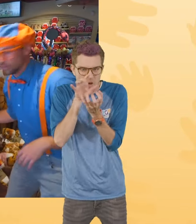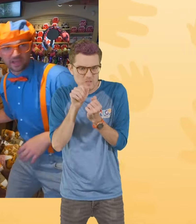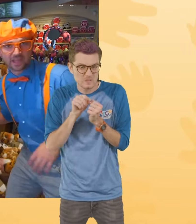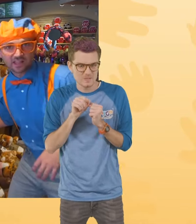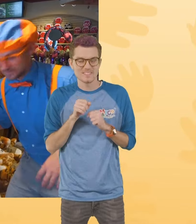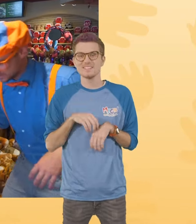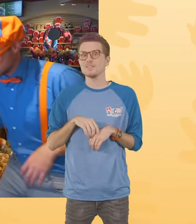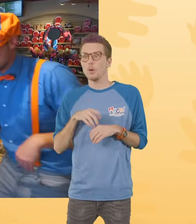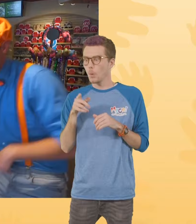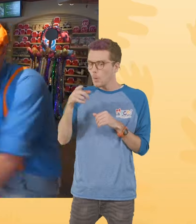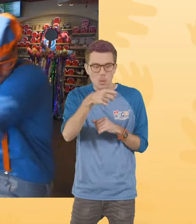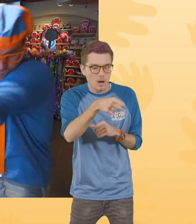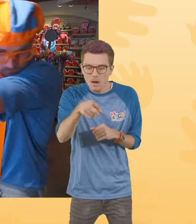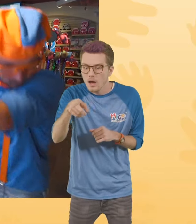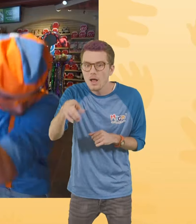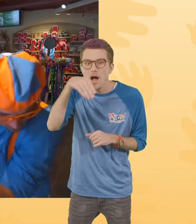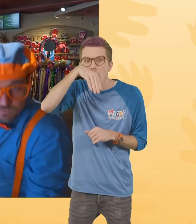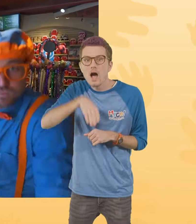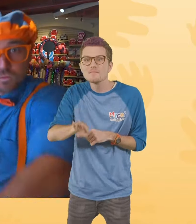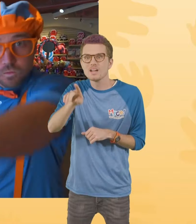Ooh, an elephant?